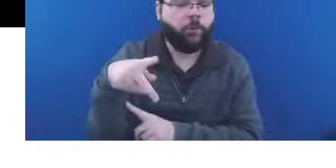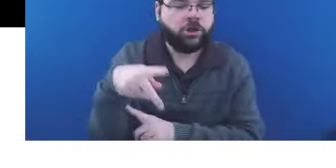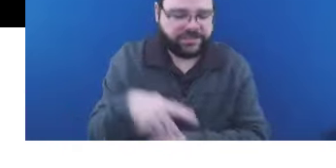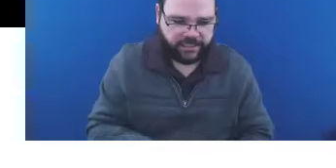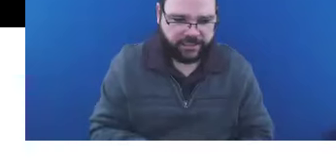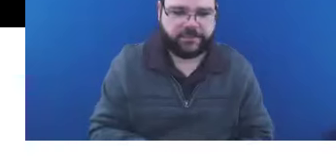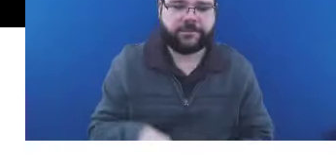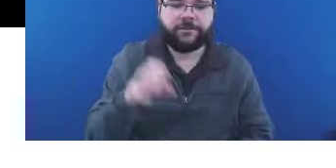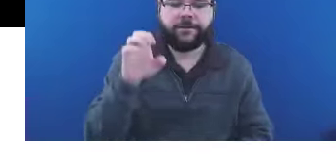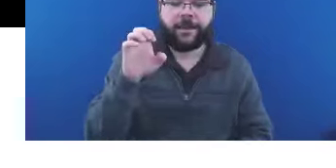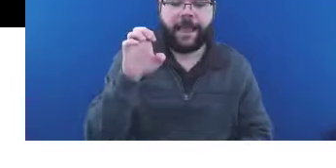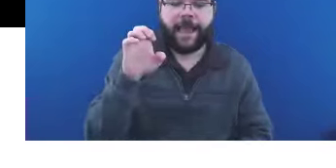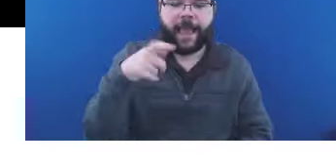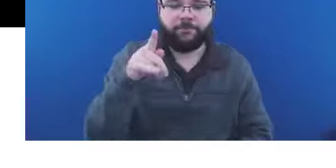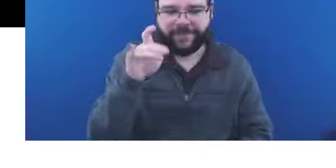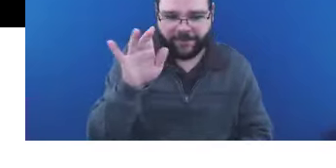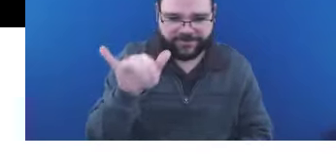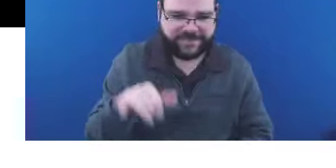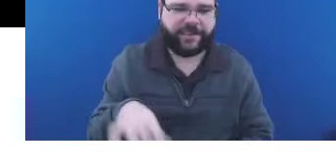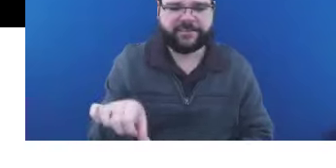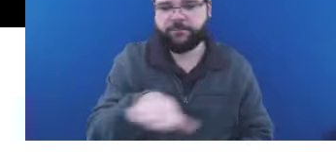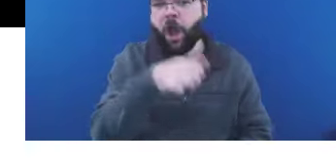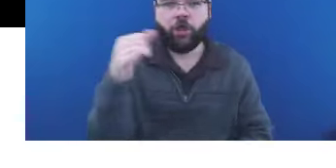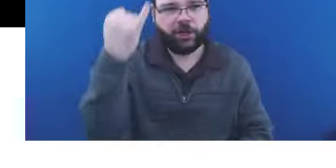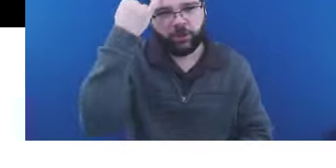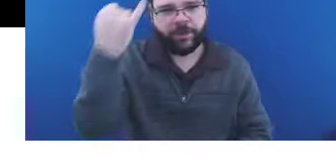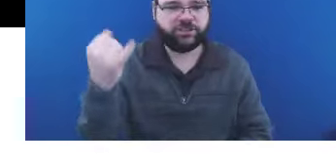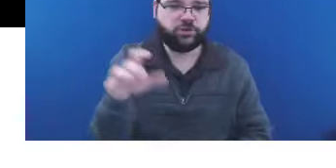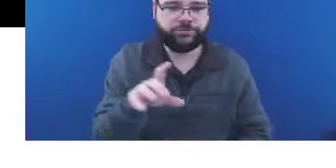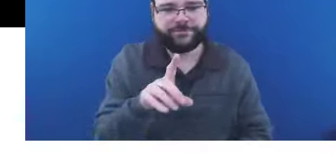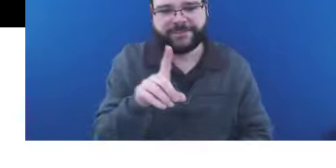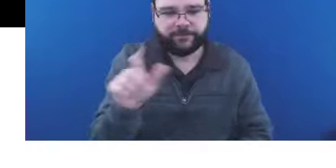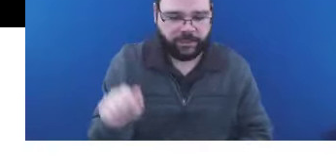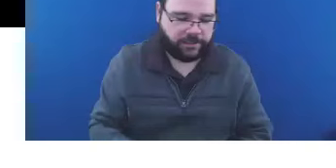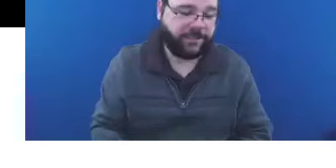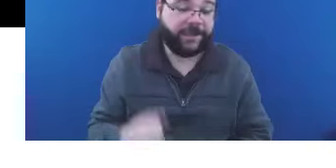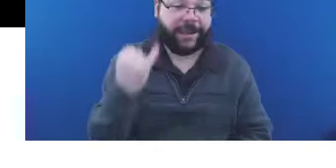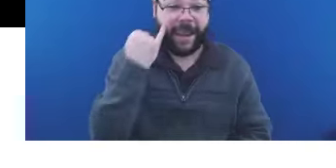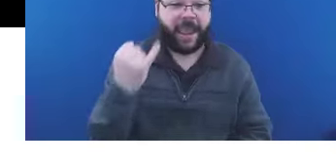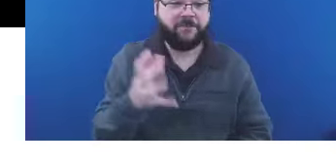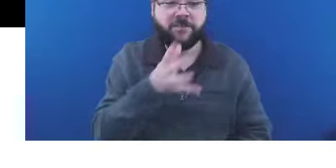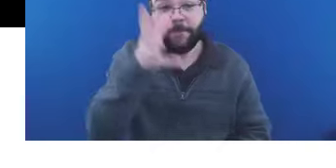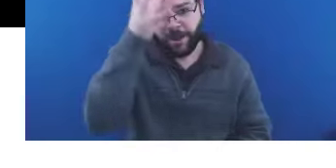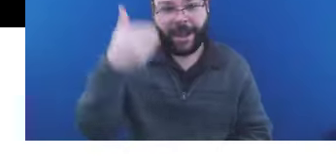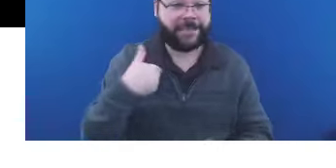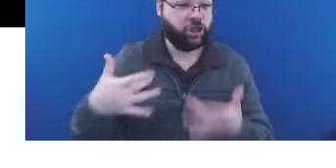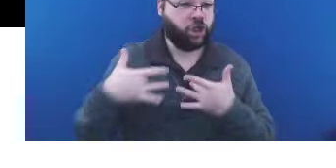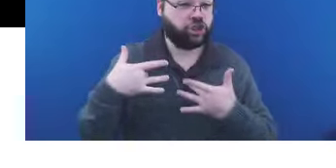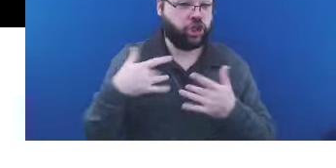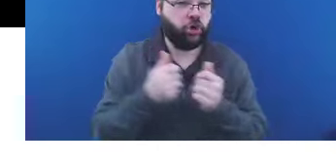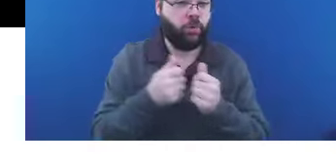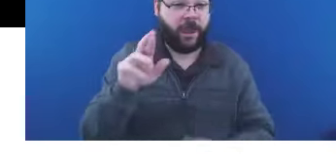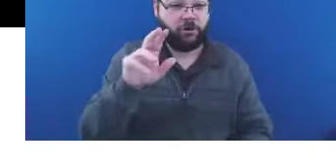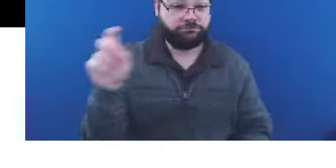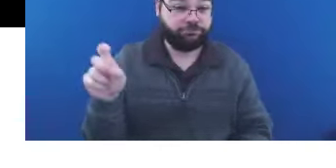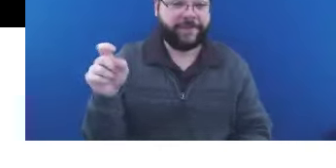epilepsy, and some other intellectual disability. If a family has a concern without a diagnosis, they can submit a referral for